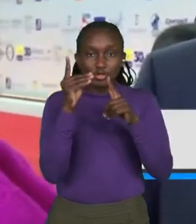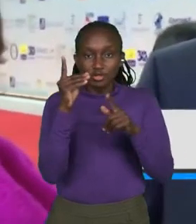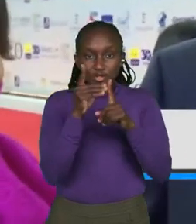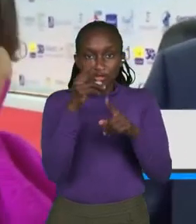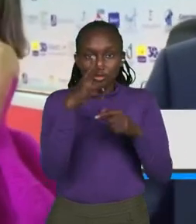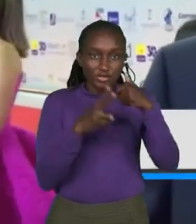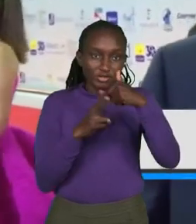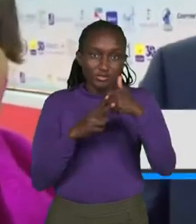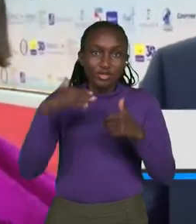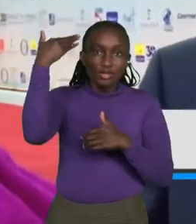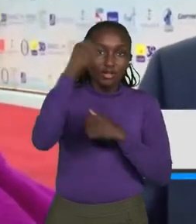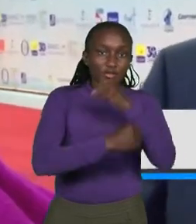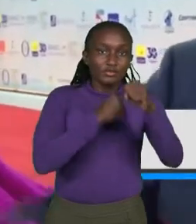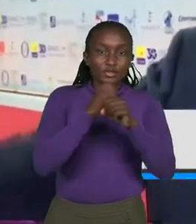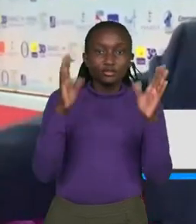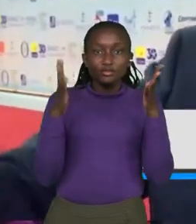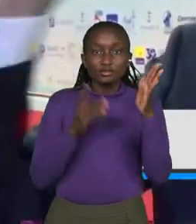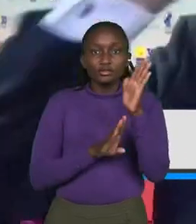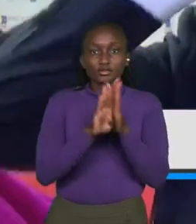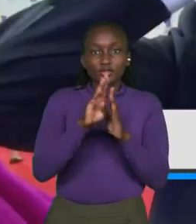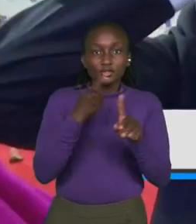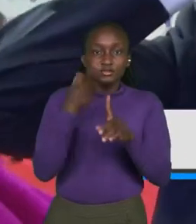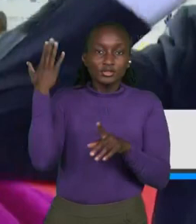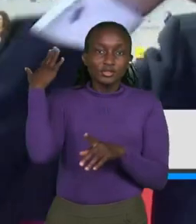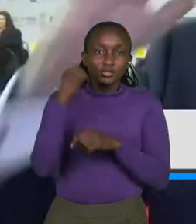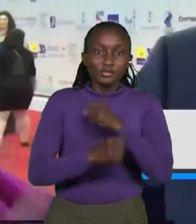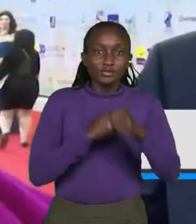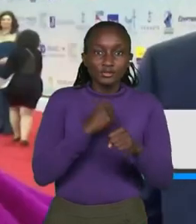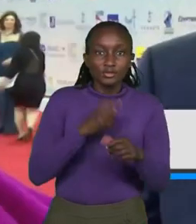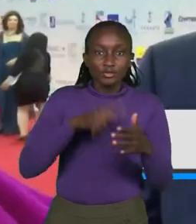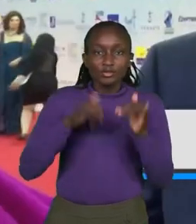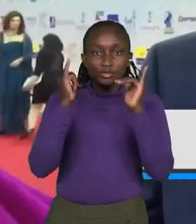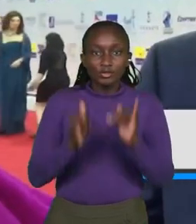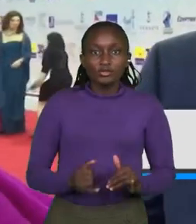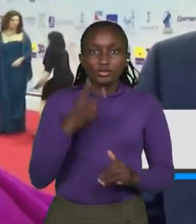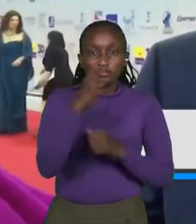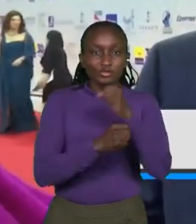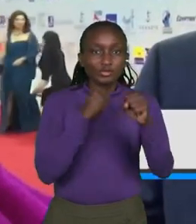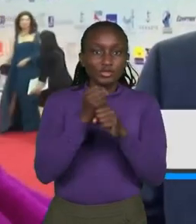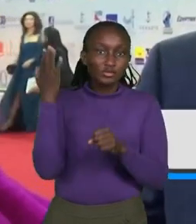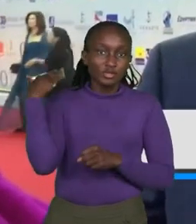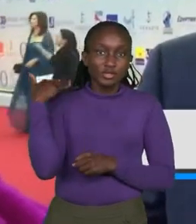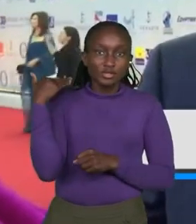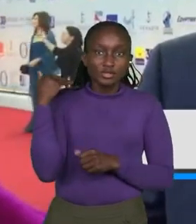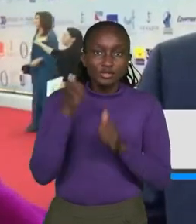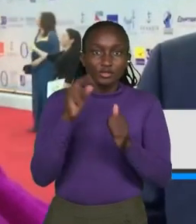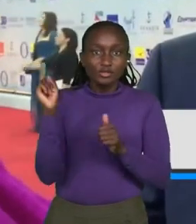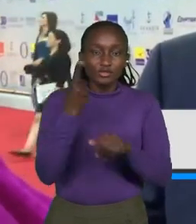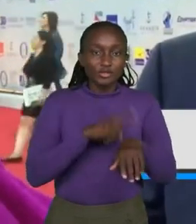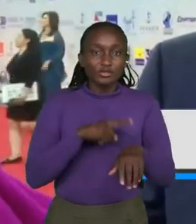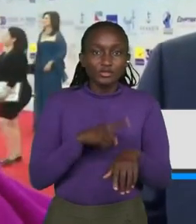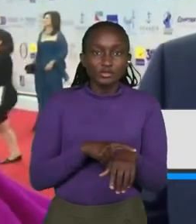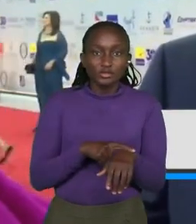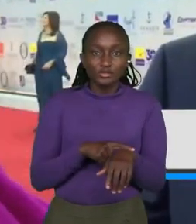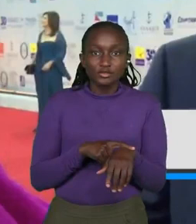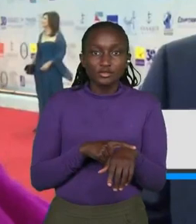19 to 27. Every year, the festival develops from the year before. What is new is that 2 years ago, it was our first time and